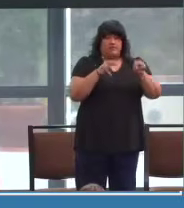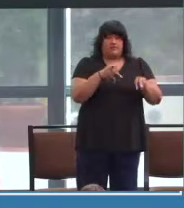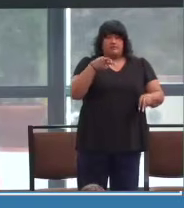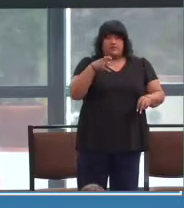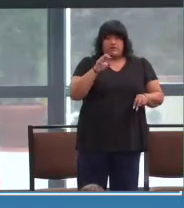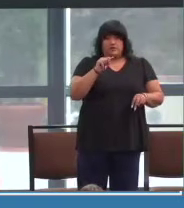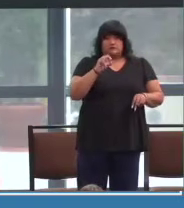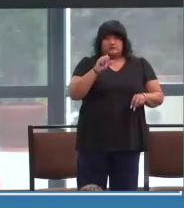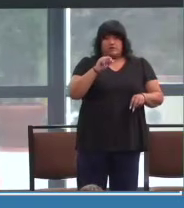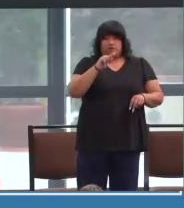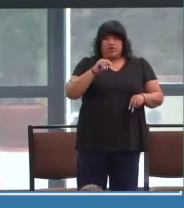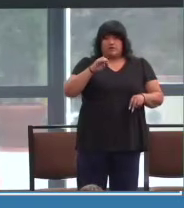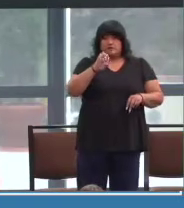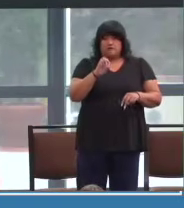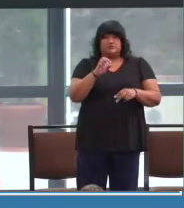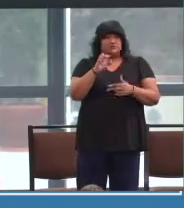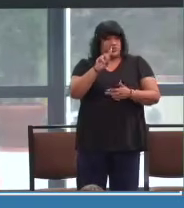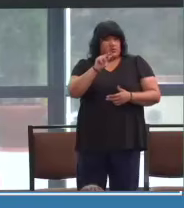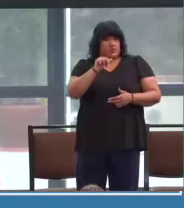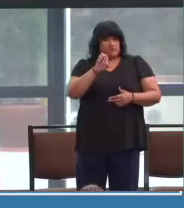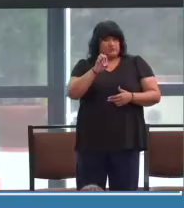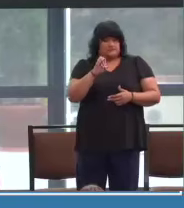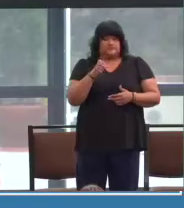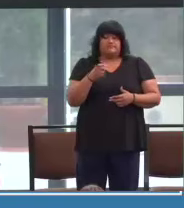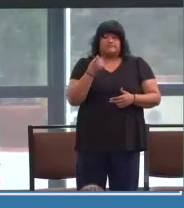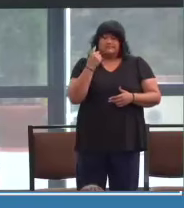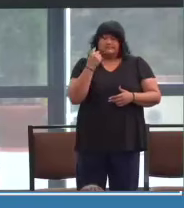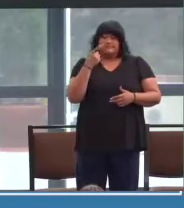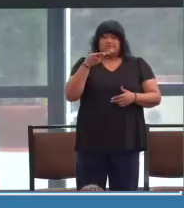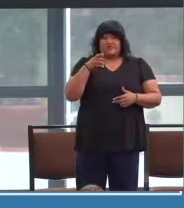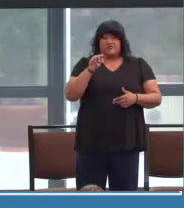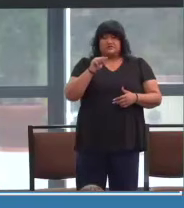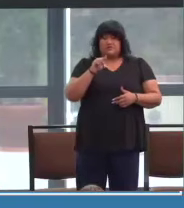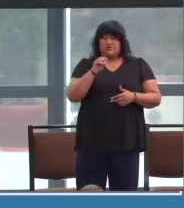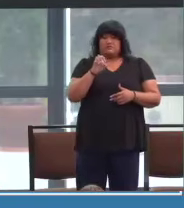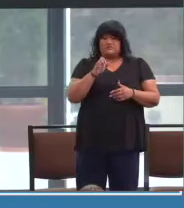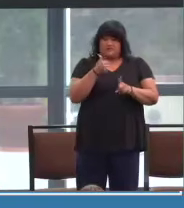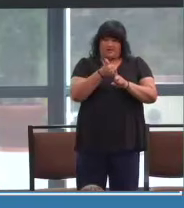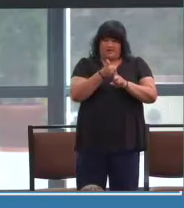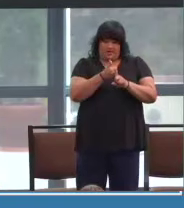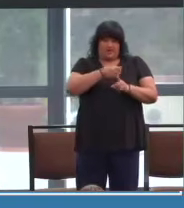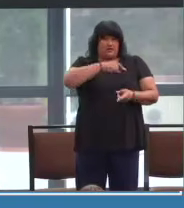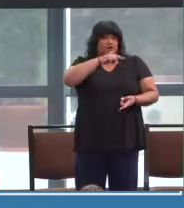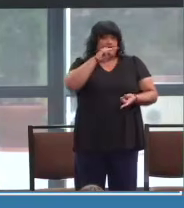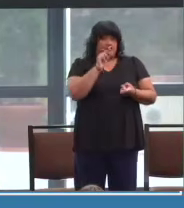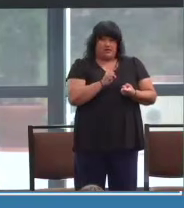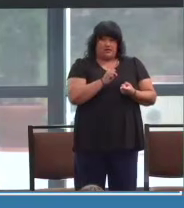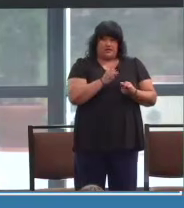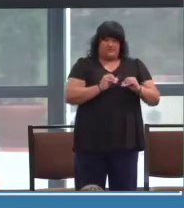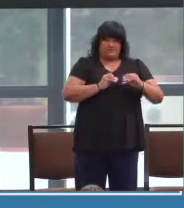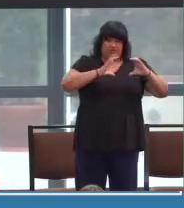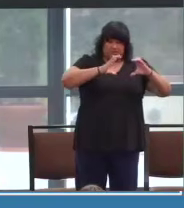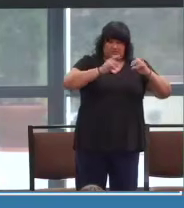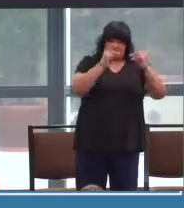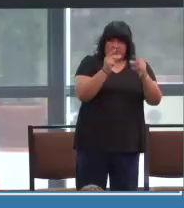dosing. So it's really big for us in rheumatology because although prednisone can cut inflammation very quickly and relatively